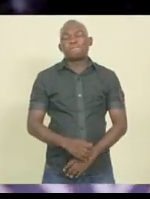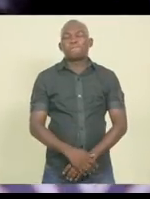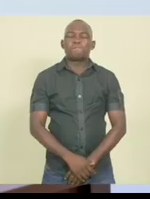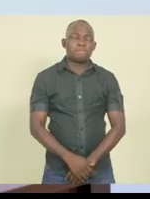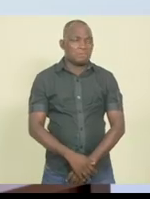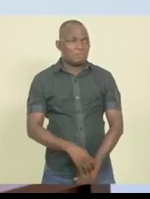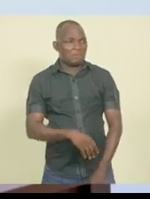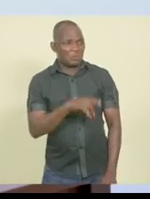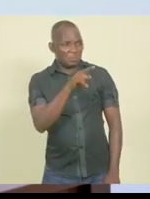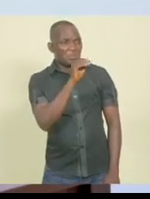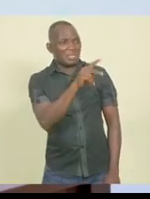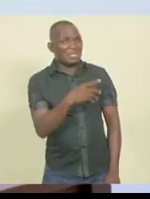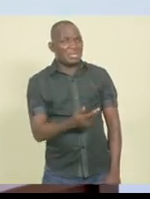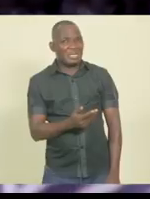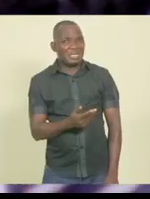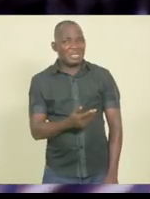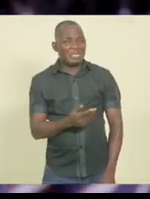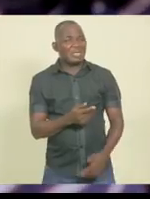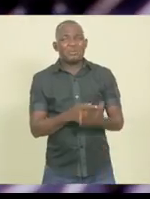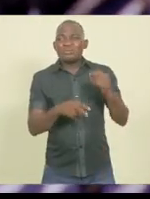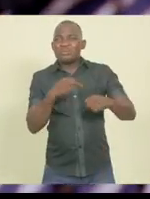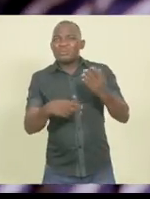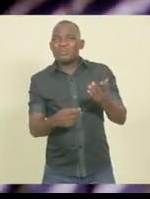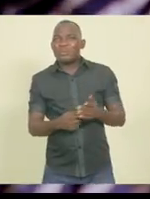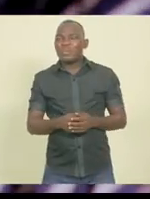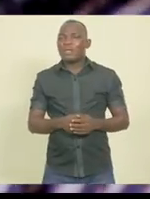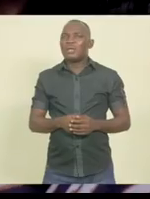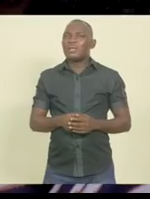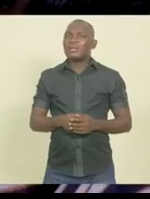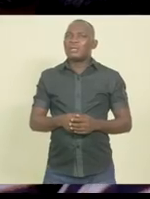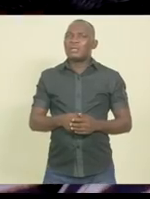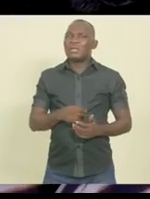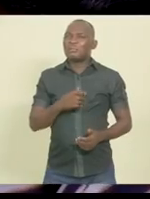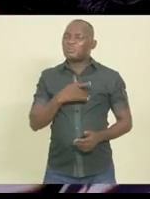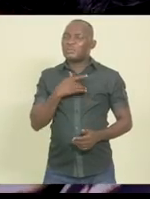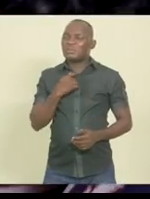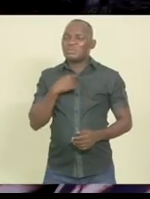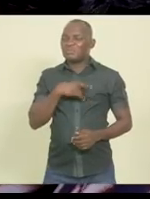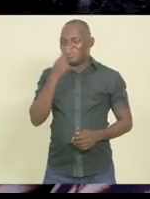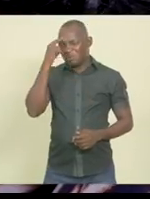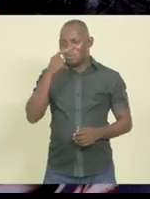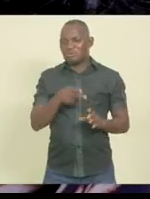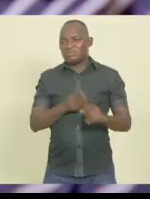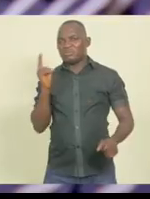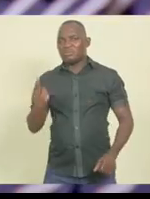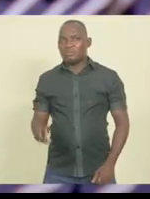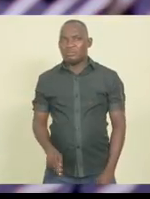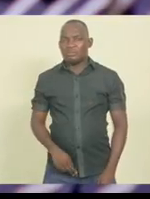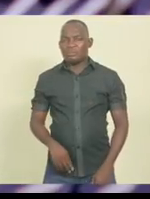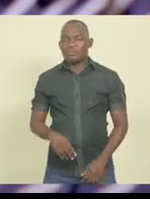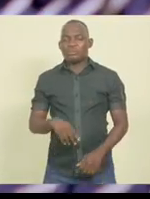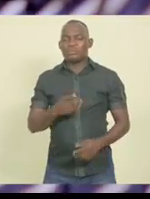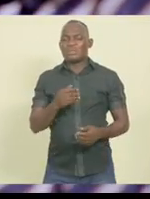Are you okay? What's up? I feel like quitting. Quitting? Quitting what?